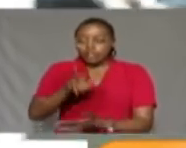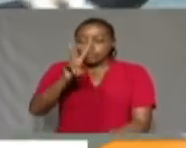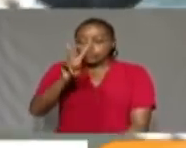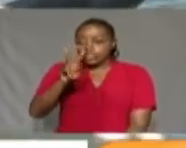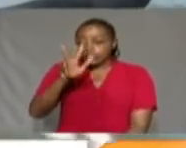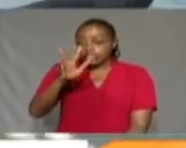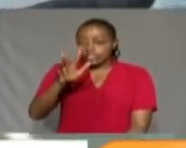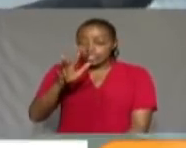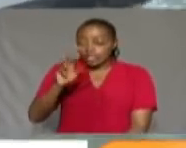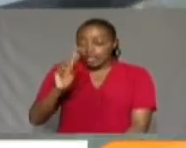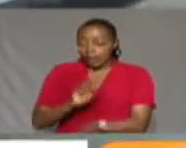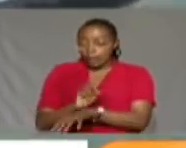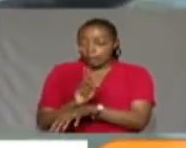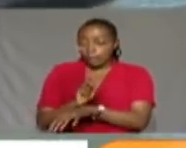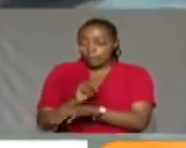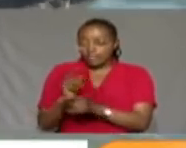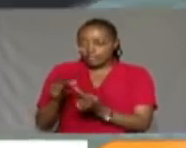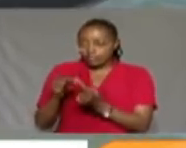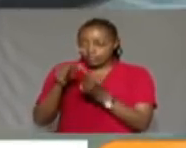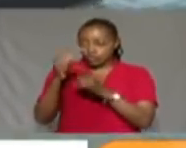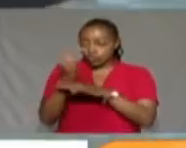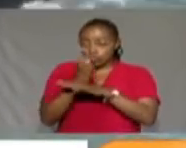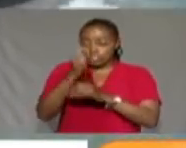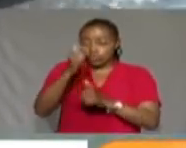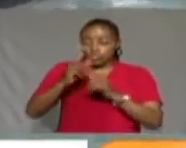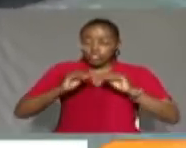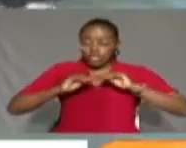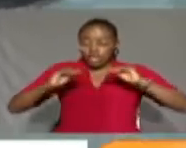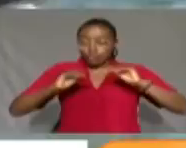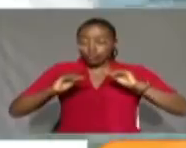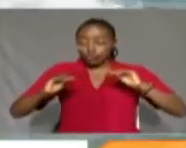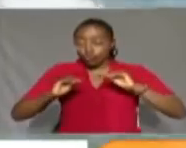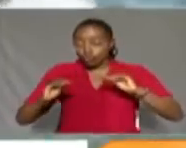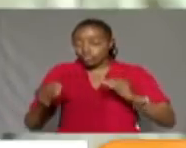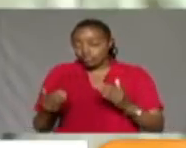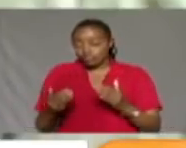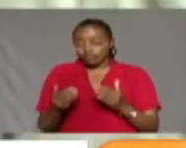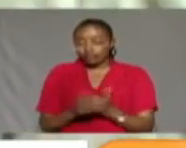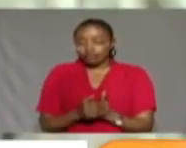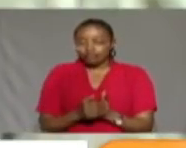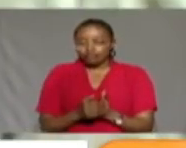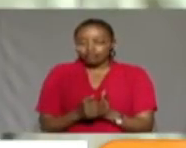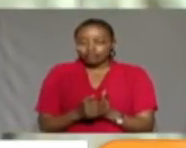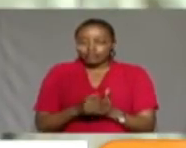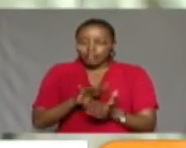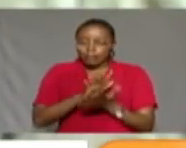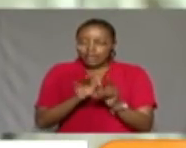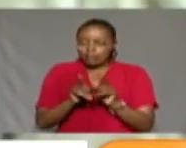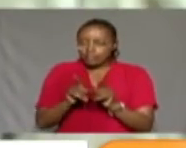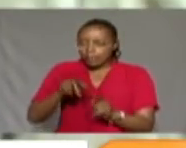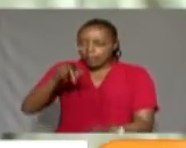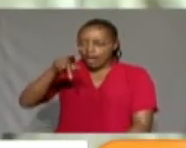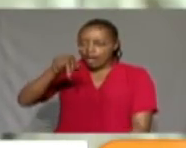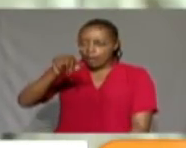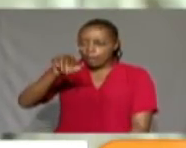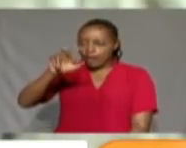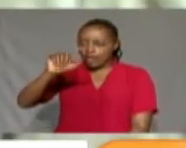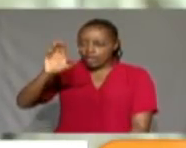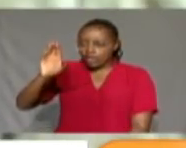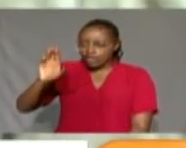23 minutes. Some of the specialized training they undergo include the airborne, becoming a parachute